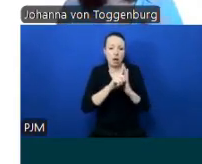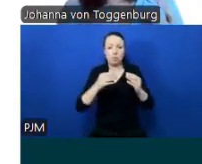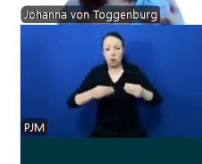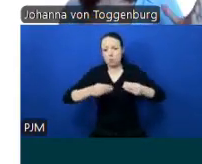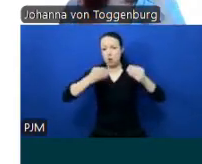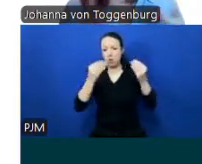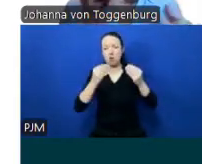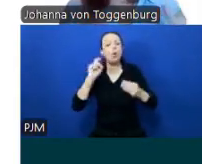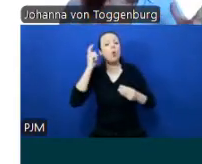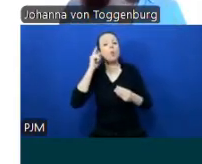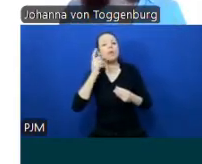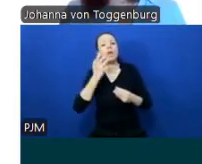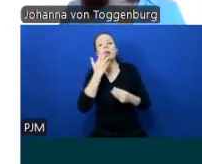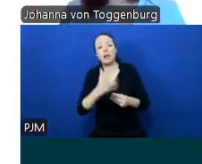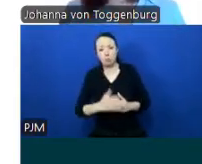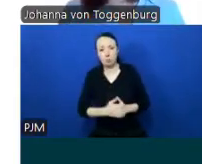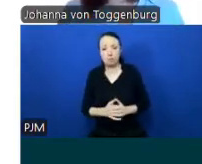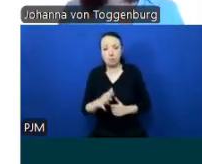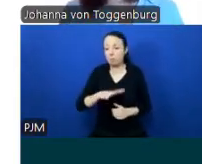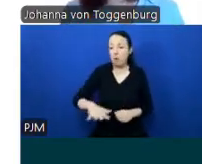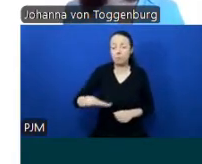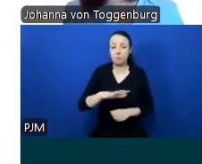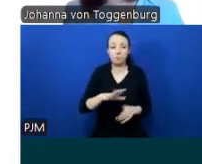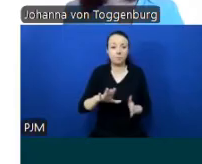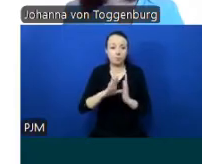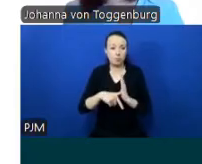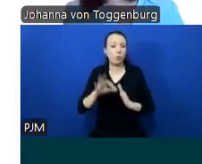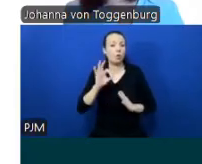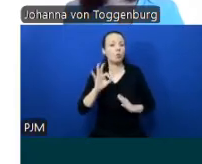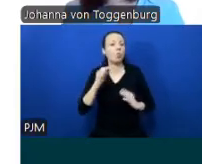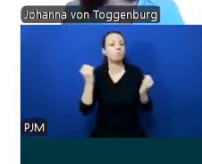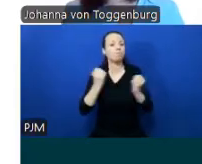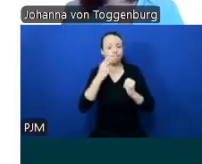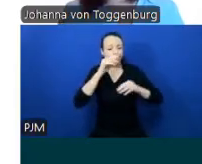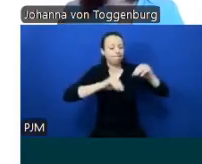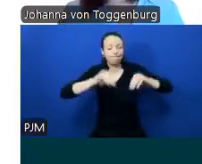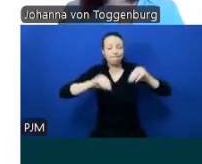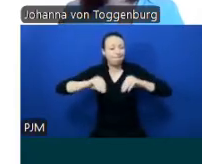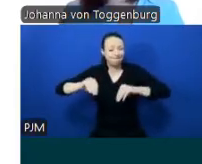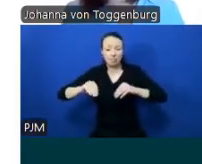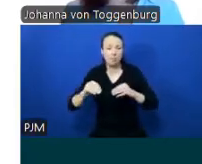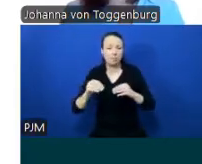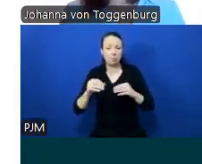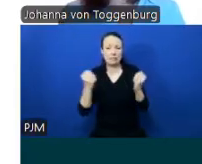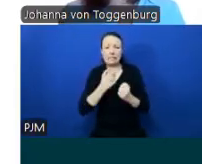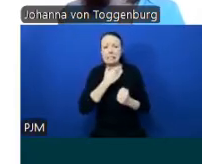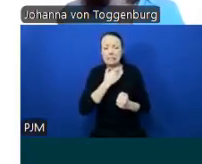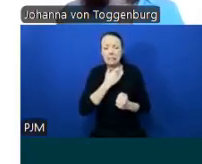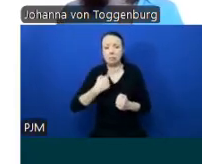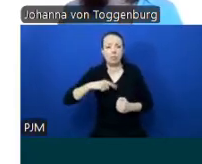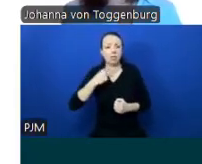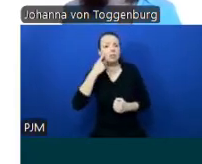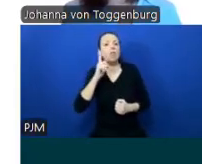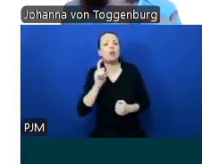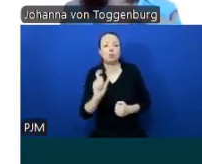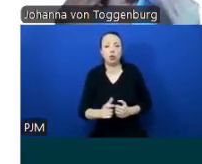with construction density. We notice a very strong increase in heat,